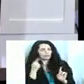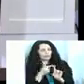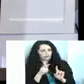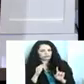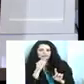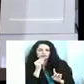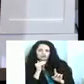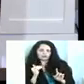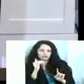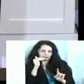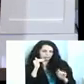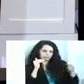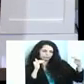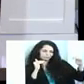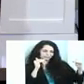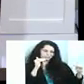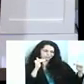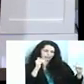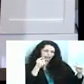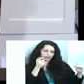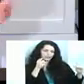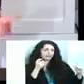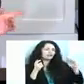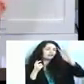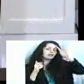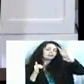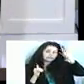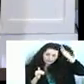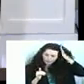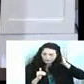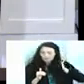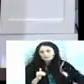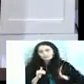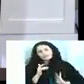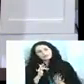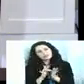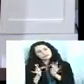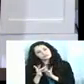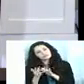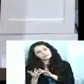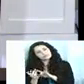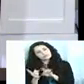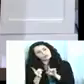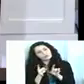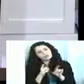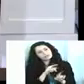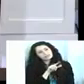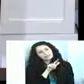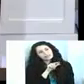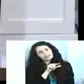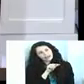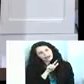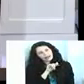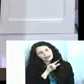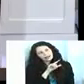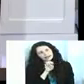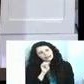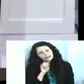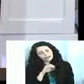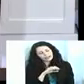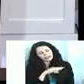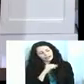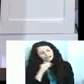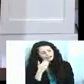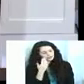so Jesus is on the way to Galilee, he's on the way through Samaria, and the disciples have gone